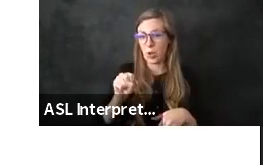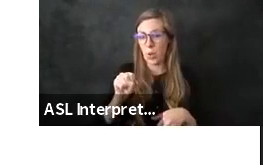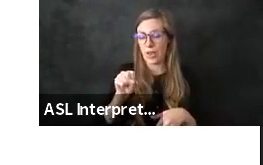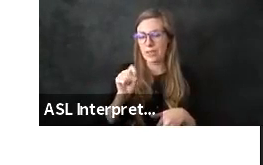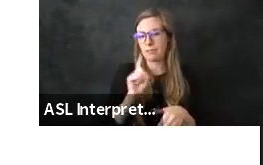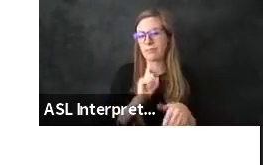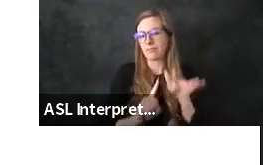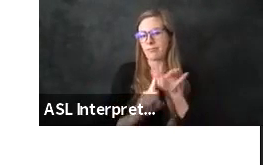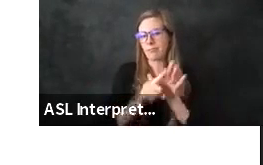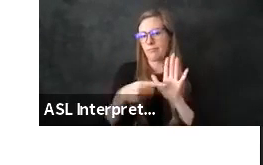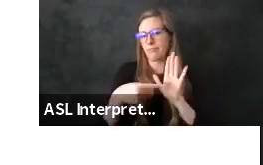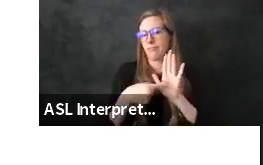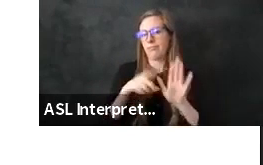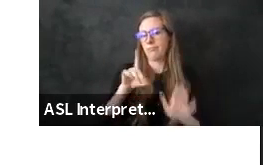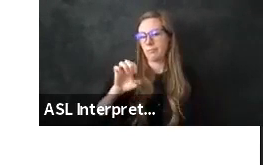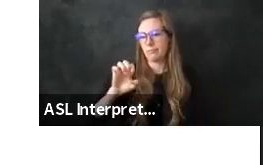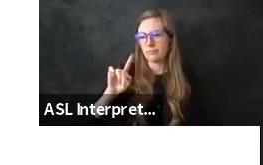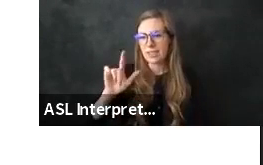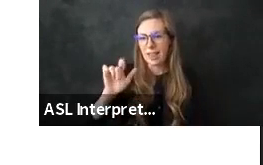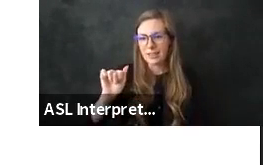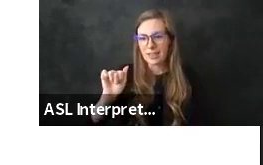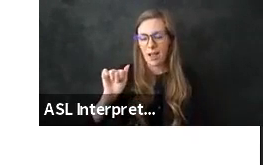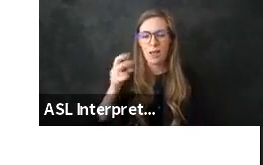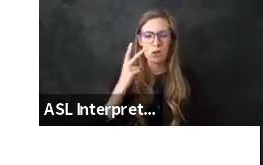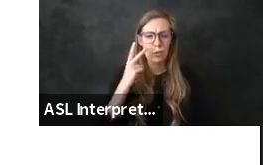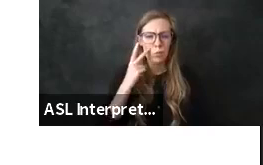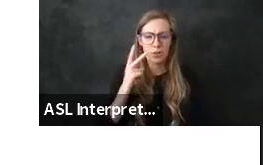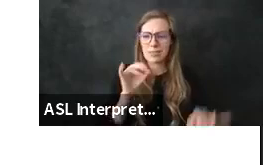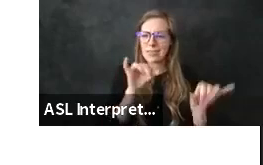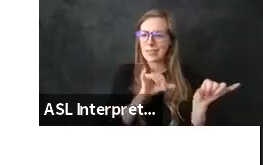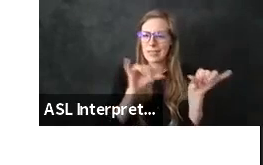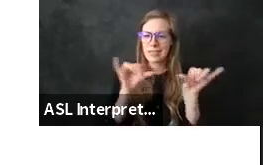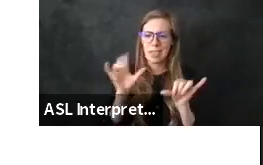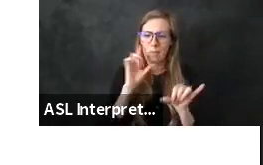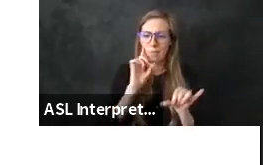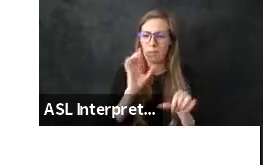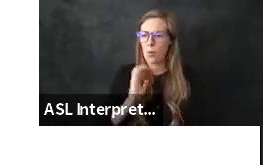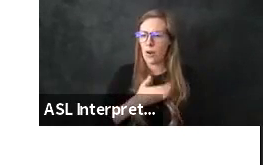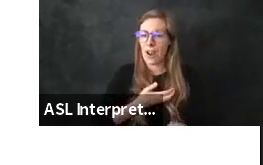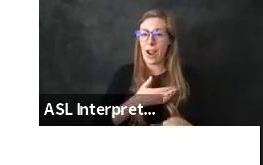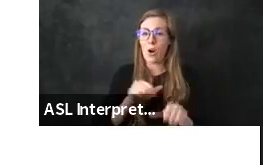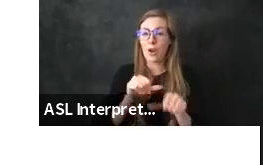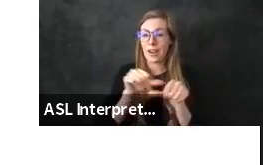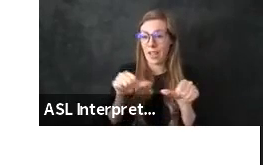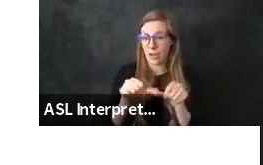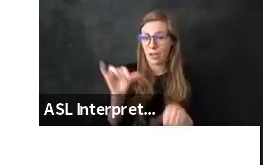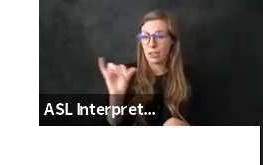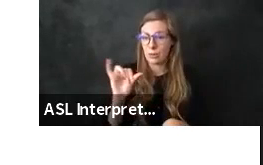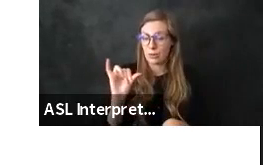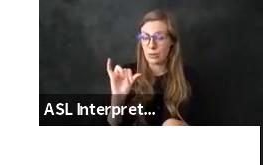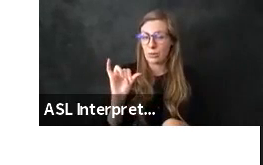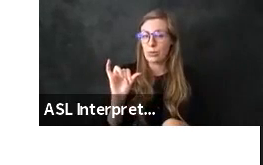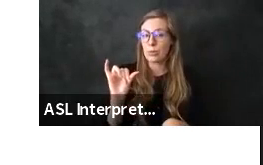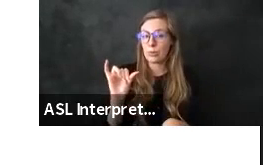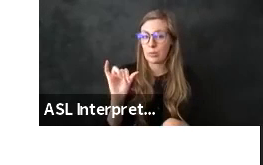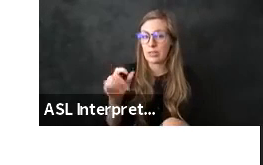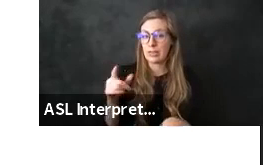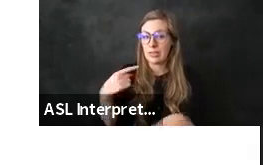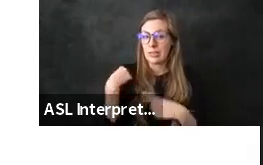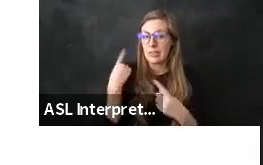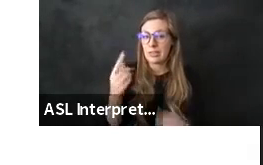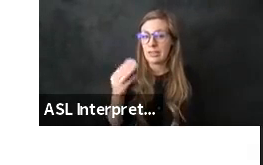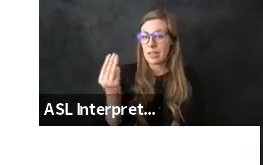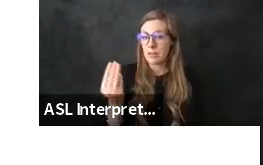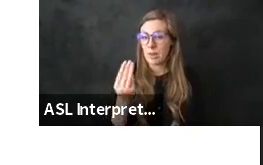as Delta. We have seen the same trend in Sonoma County. As of Monday, we had